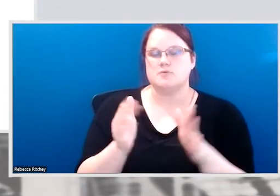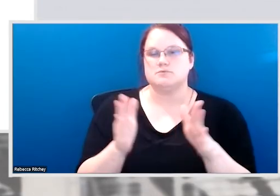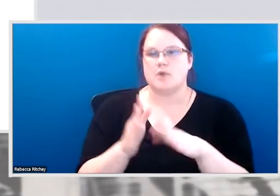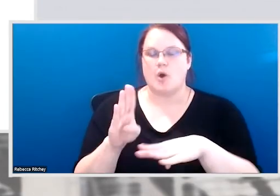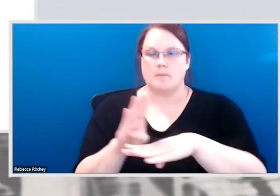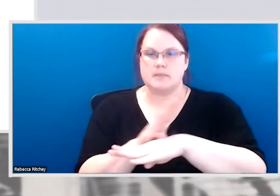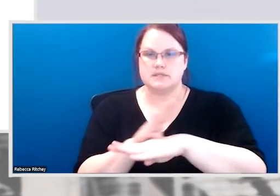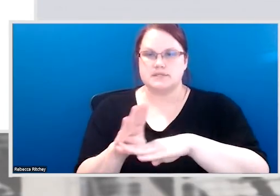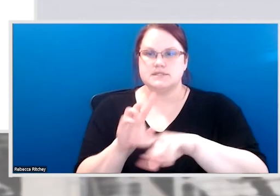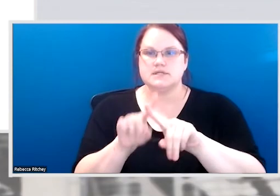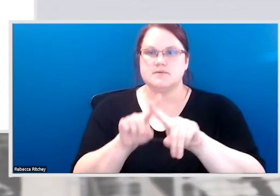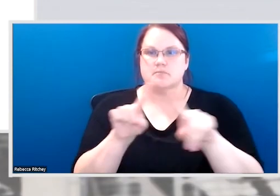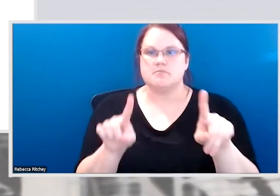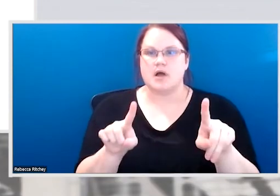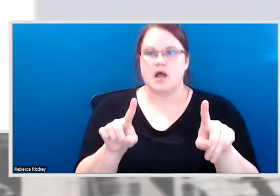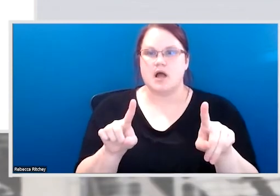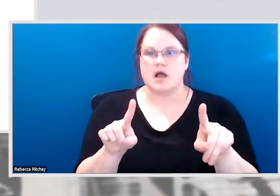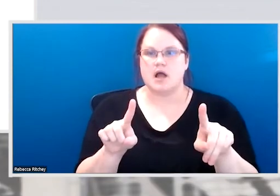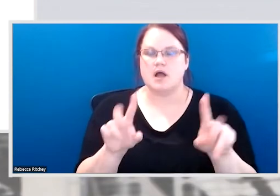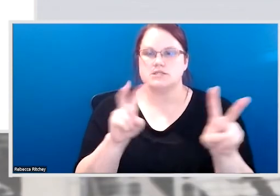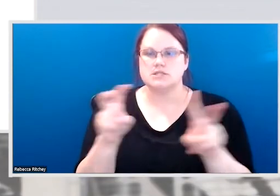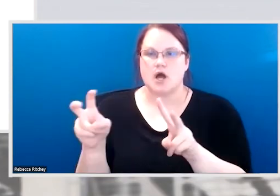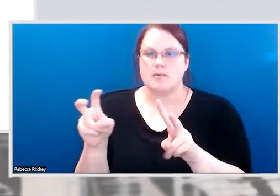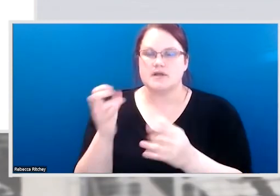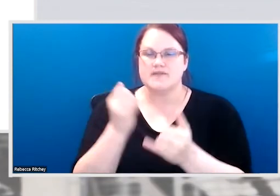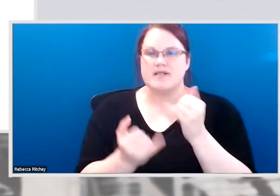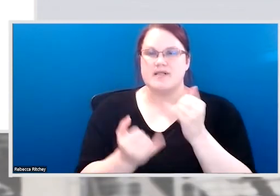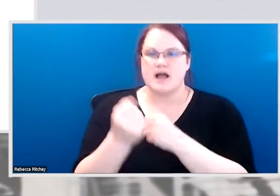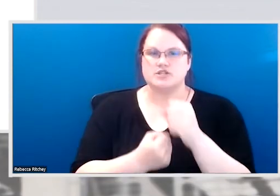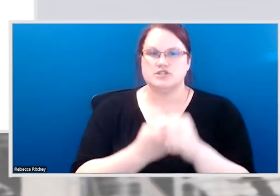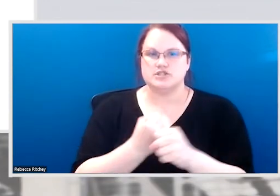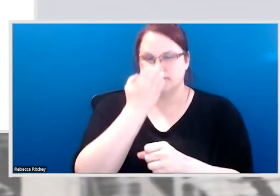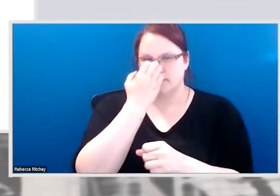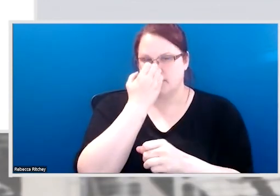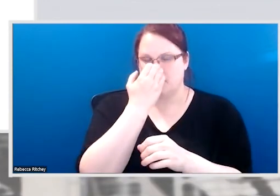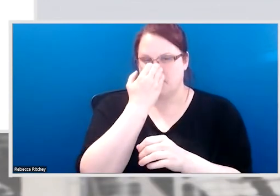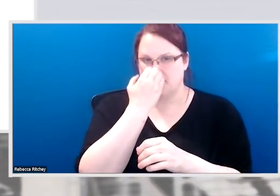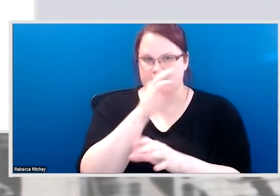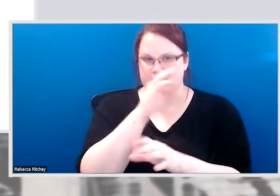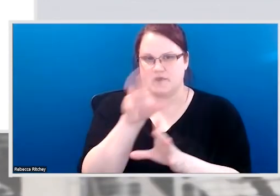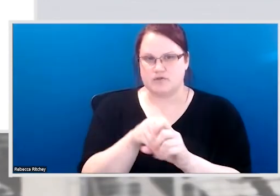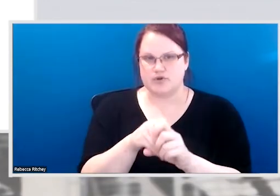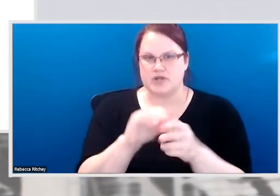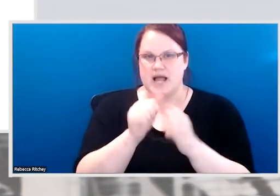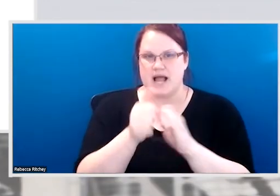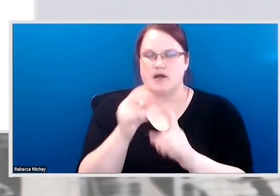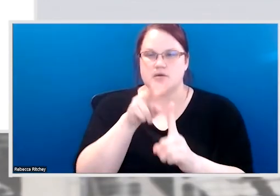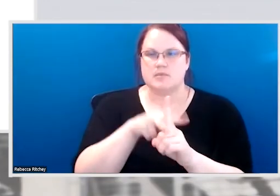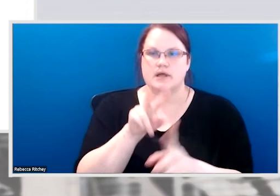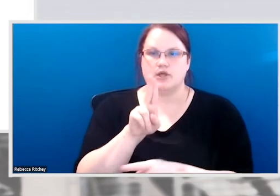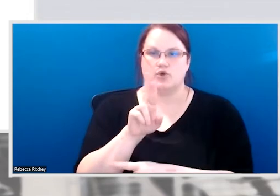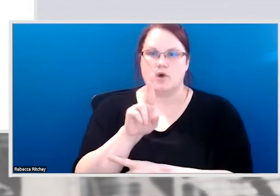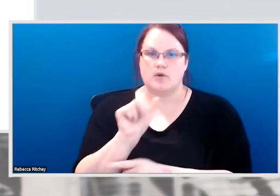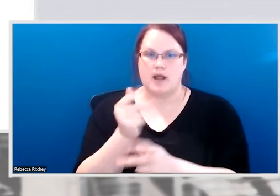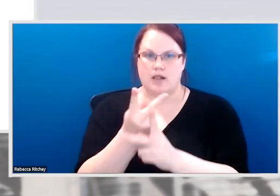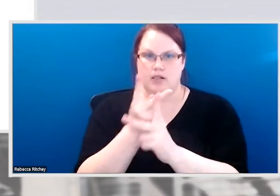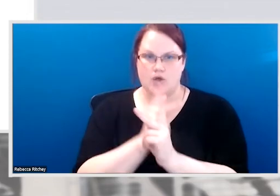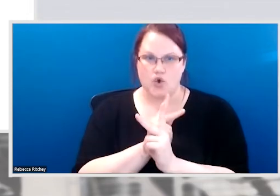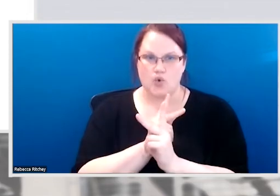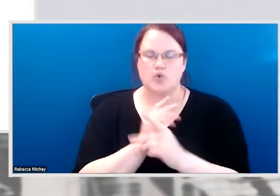But our topics over the last year or so have included how to apply for a URA loan,